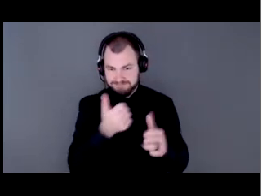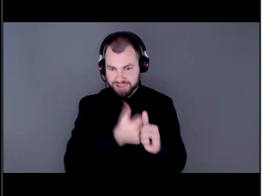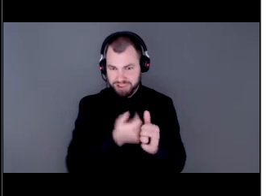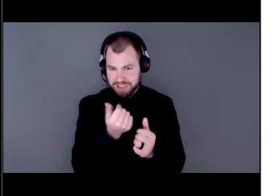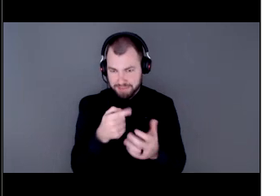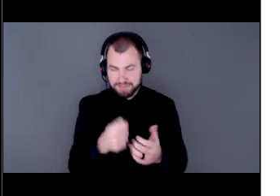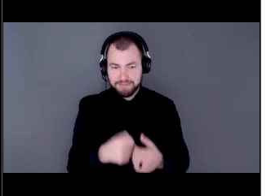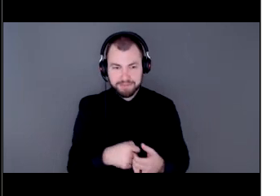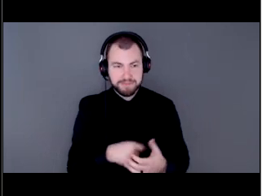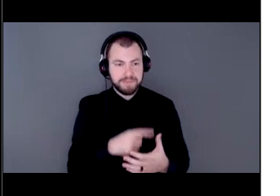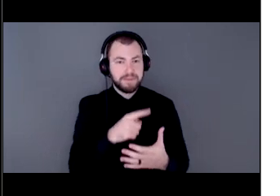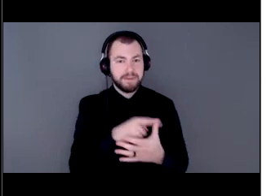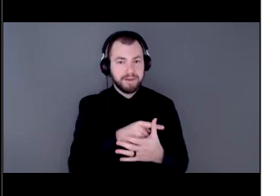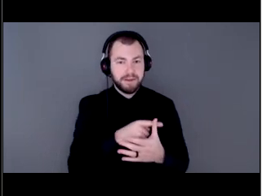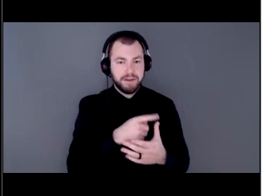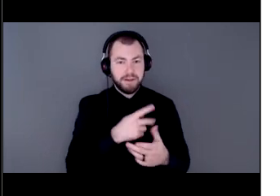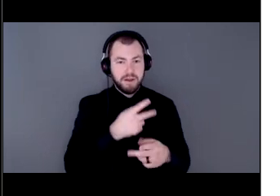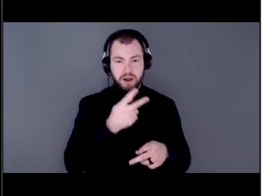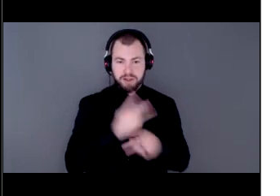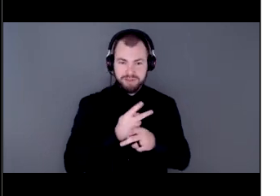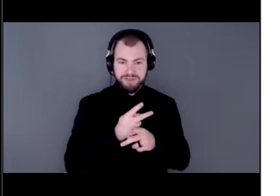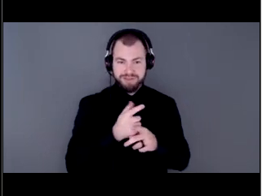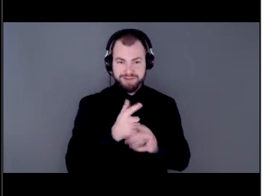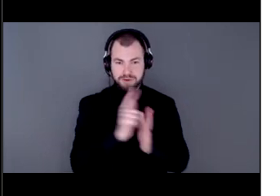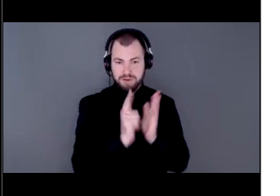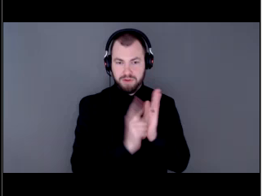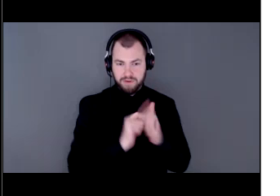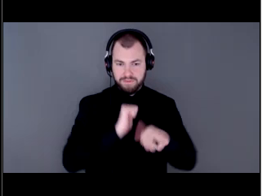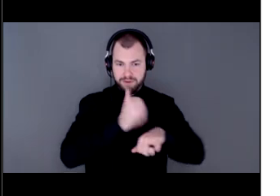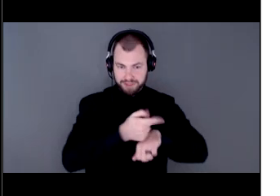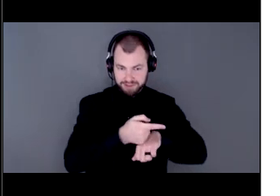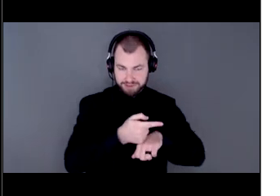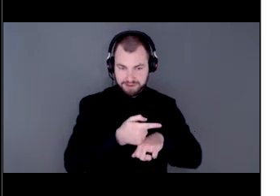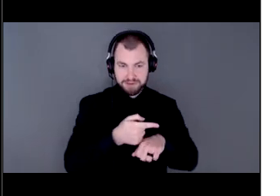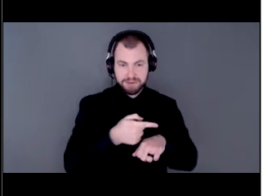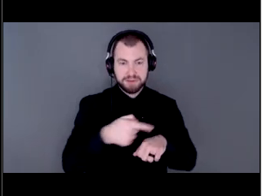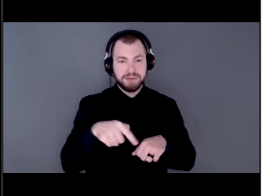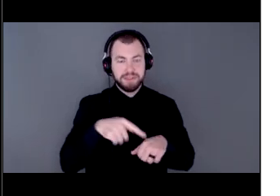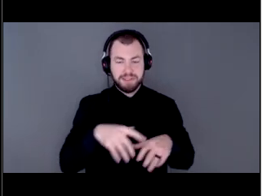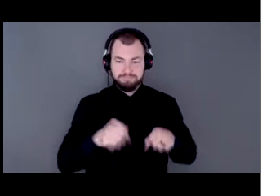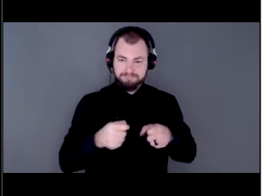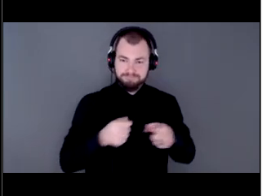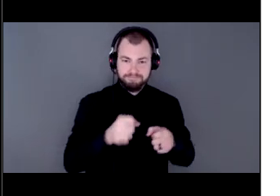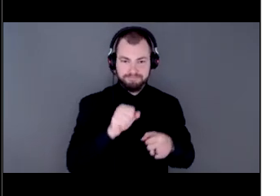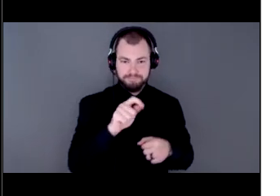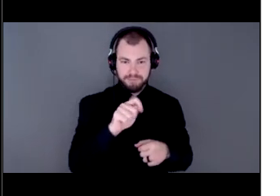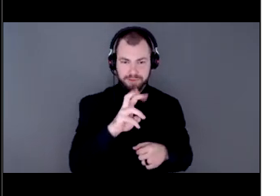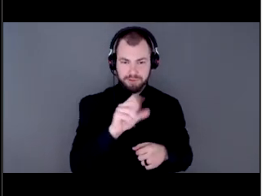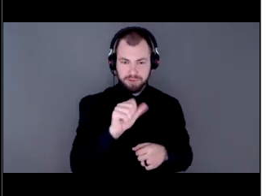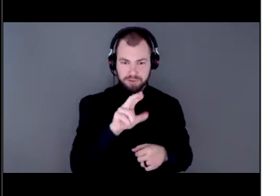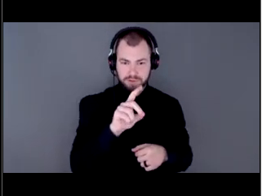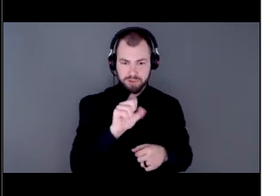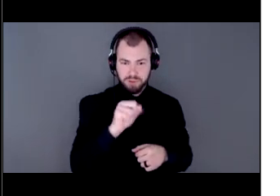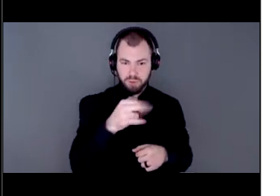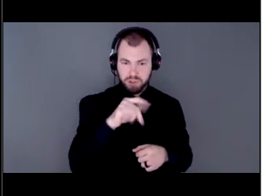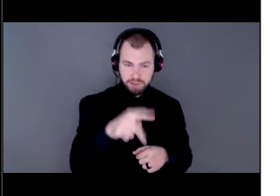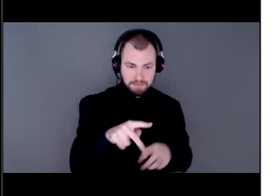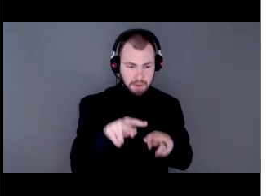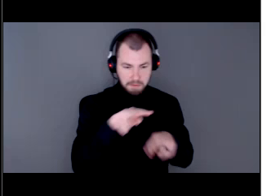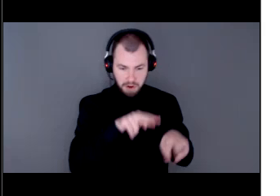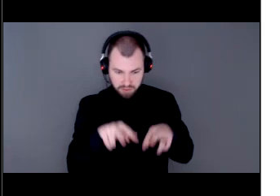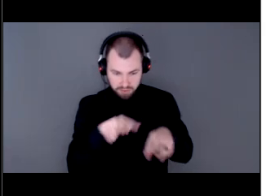have the Conservation Law Foundation. They engage in stewardship, they do water monitoring, and they are